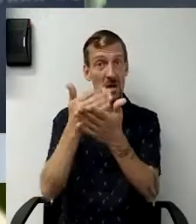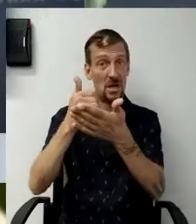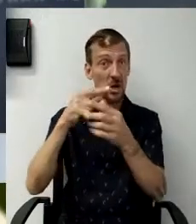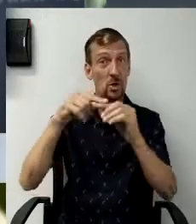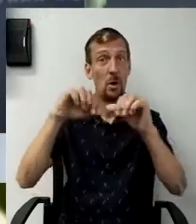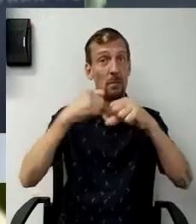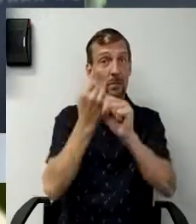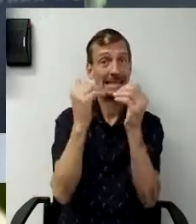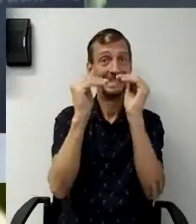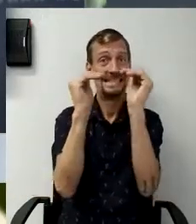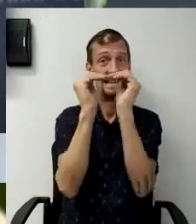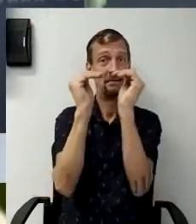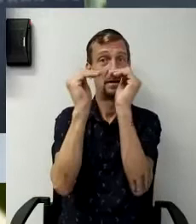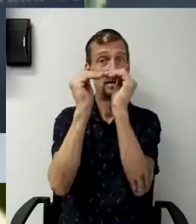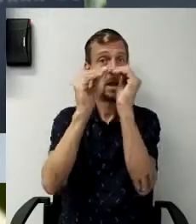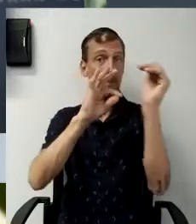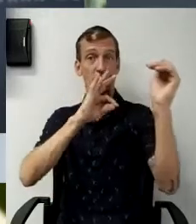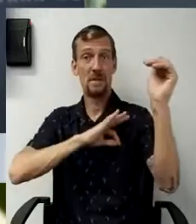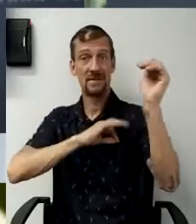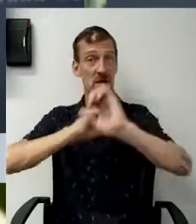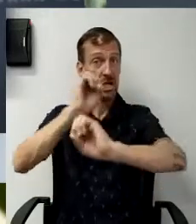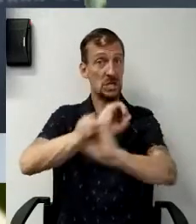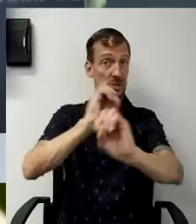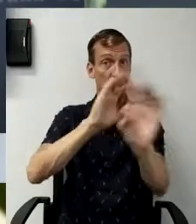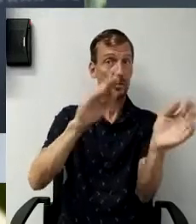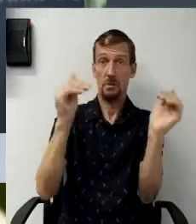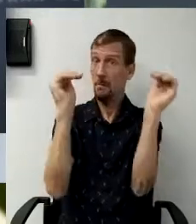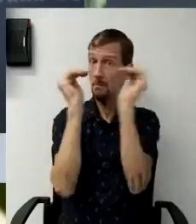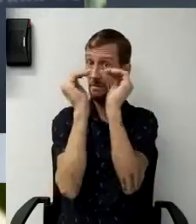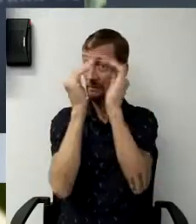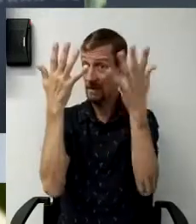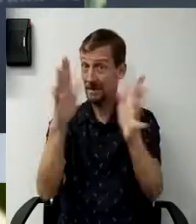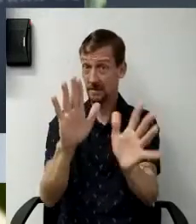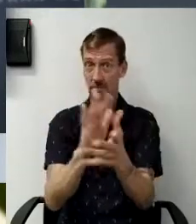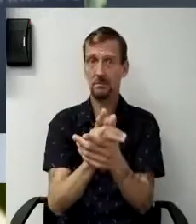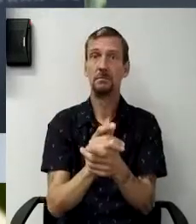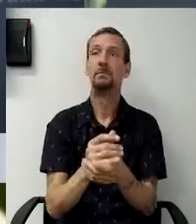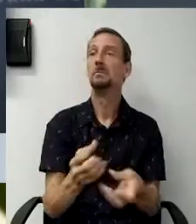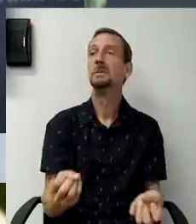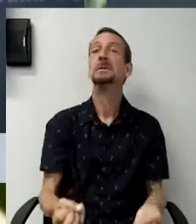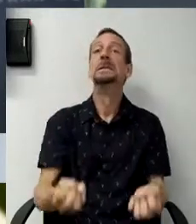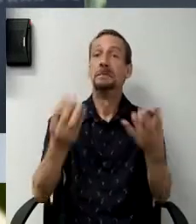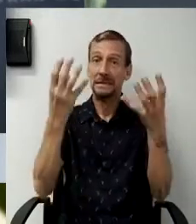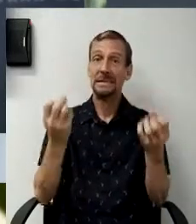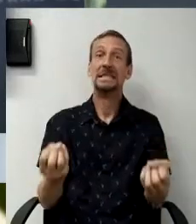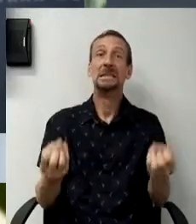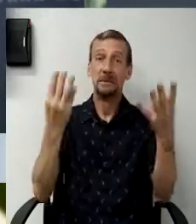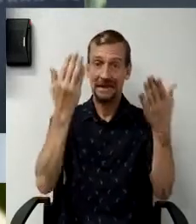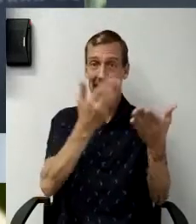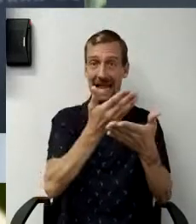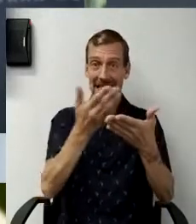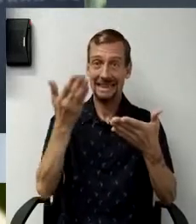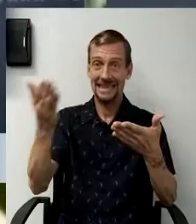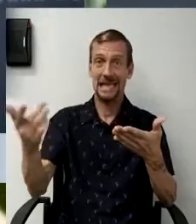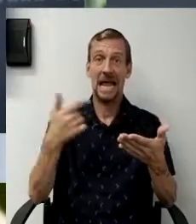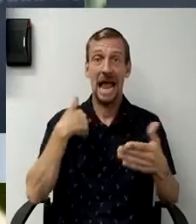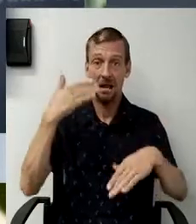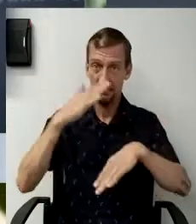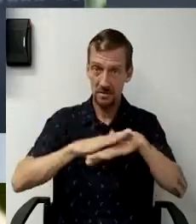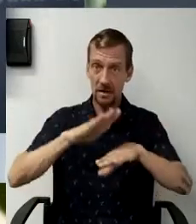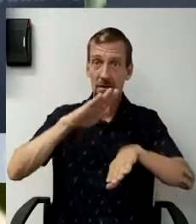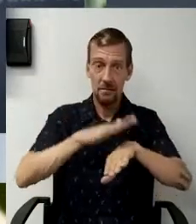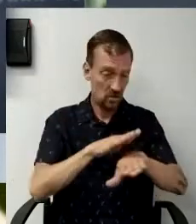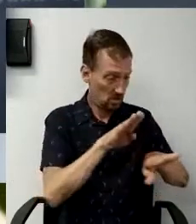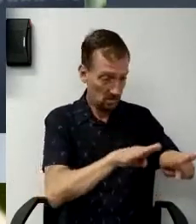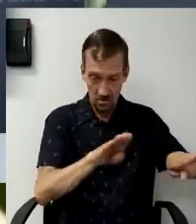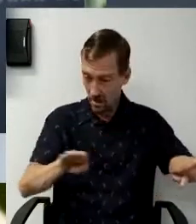break even, no profit at all, just a break even bottom line. And there were many things that we had on the table to be able to